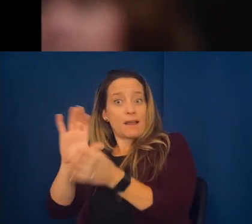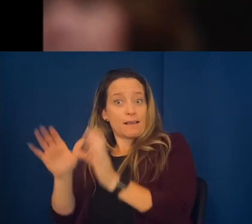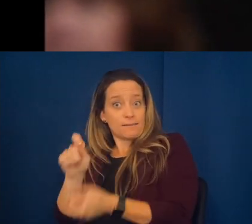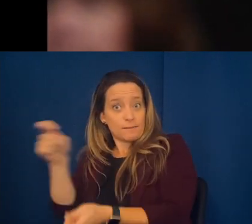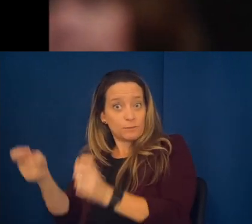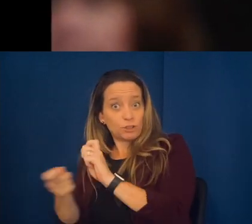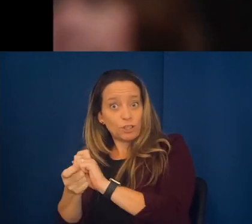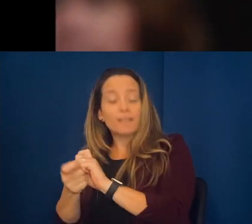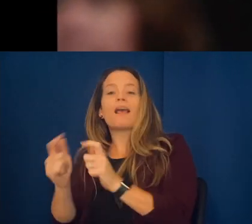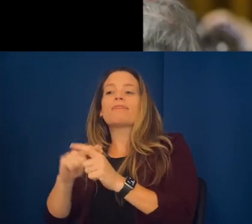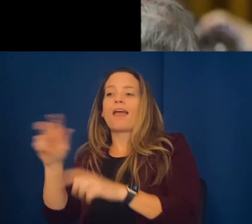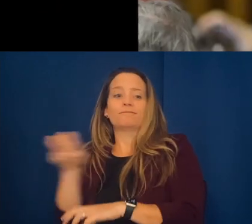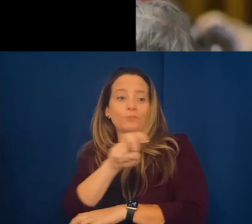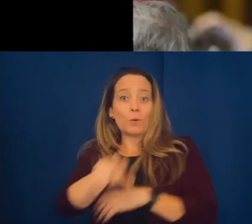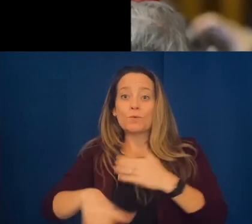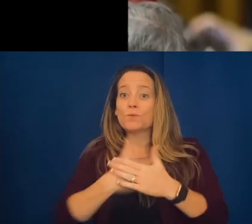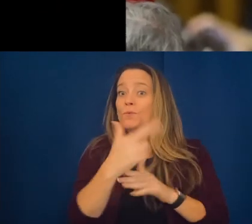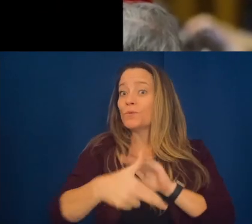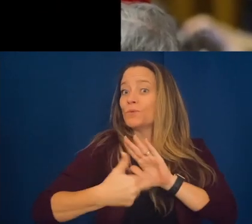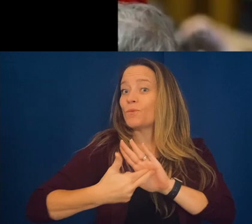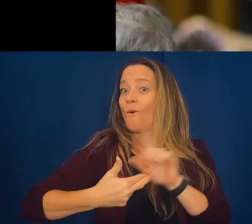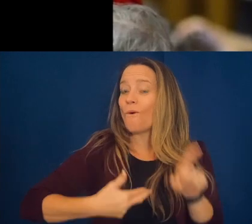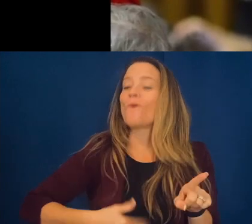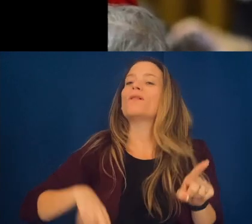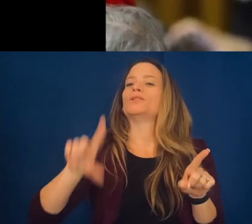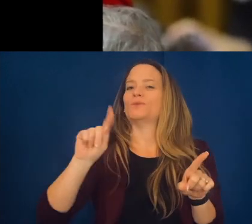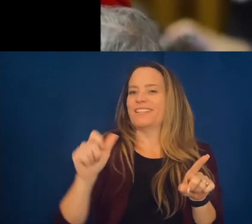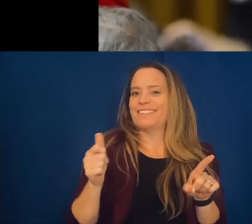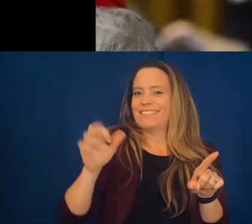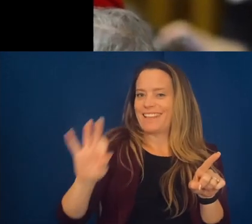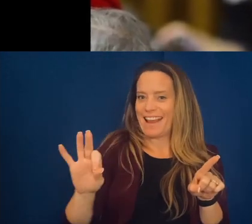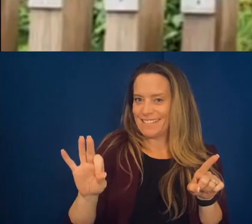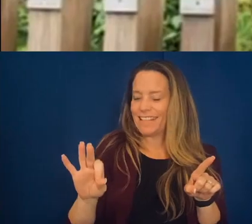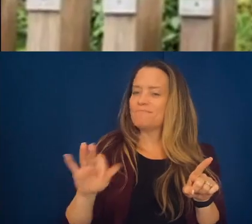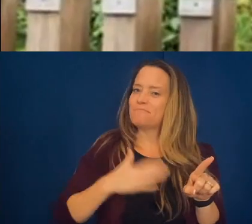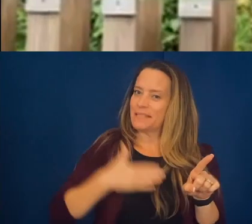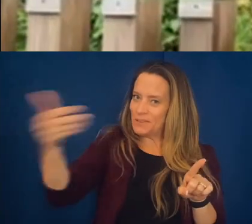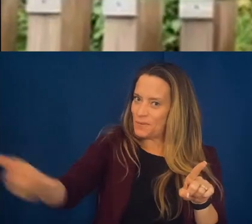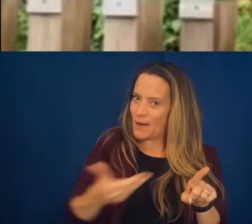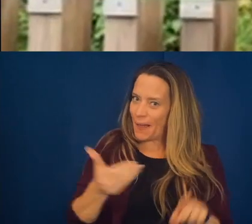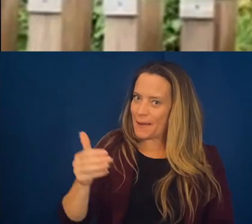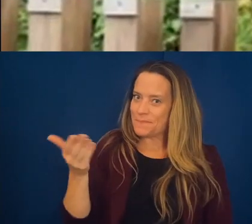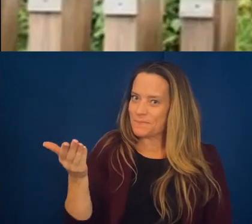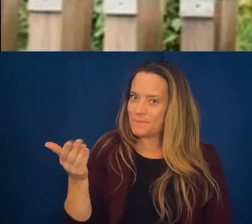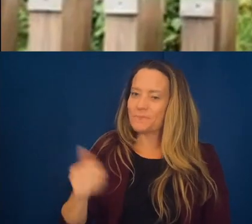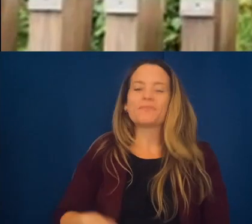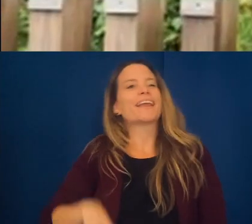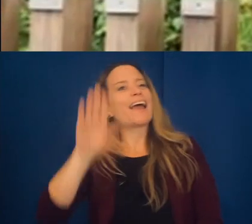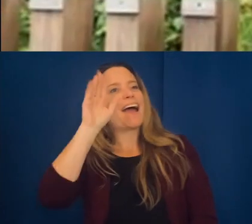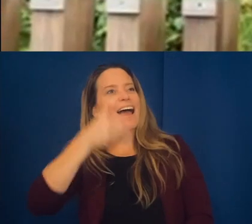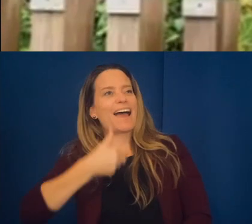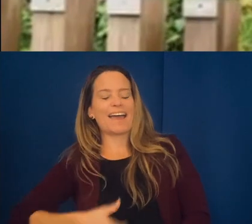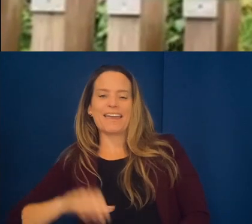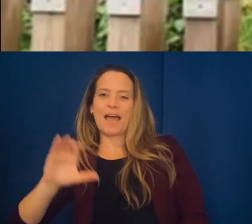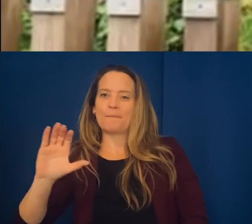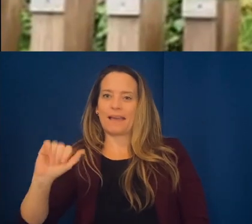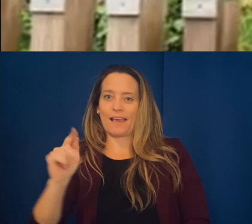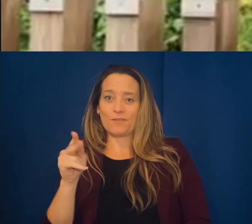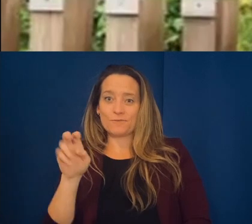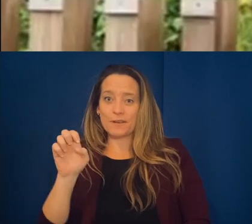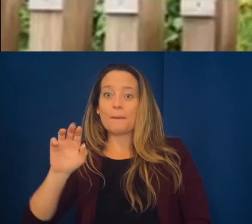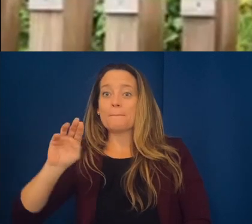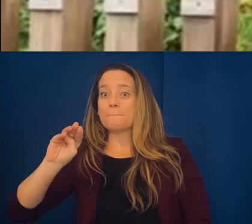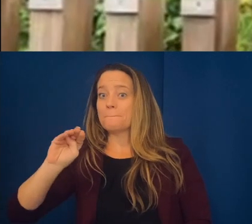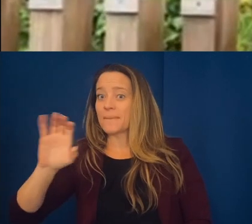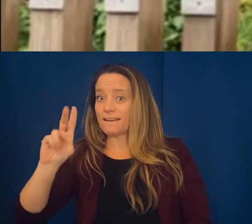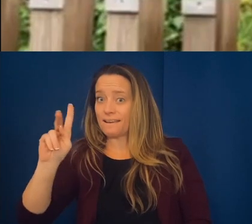to her current role in November of 2019. Please welcome Minister McKenna. Hi, I'm Catherine McKenna. I'm Minister of Infrastructure and Communities